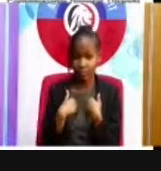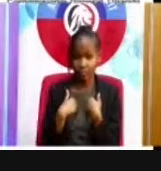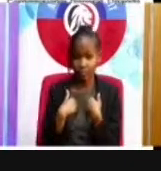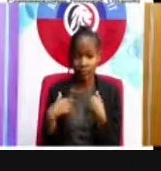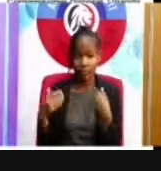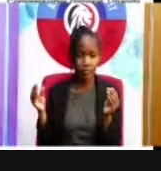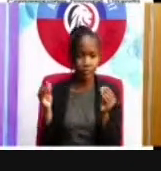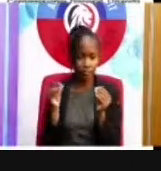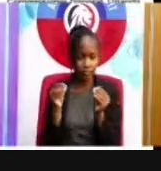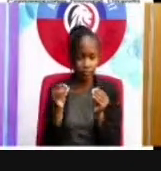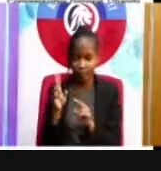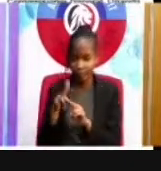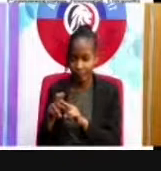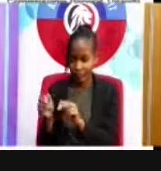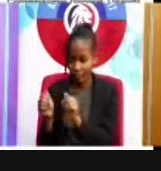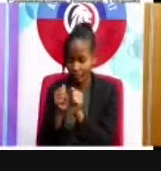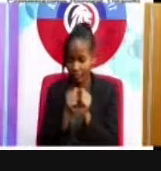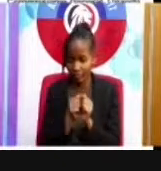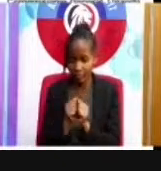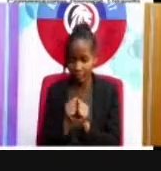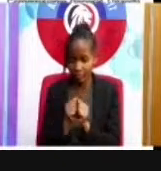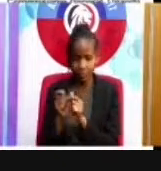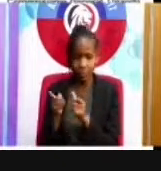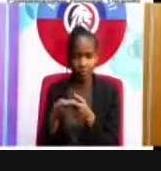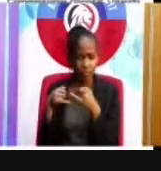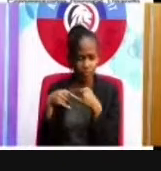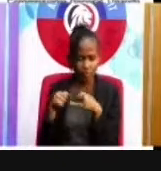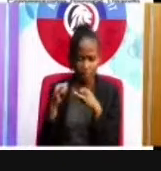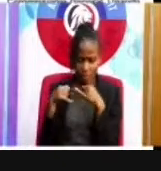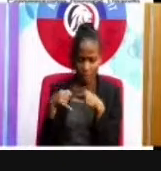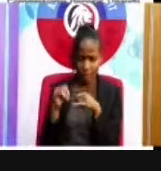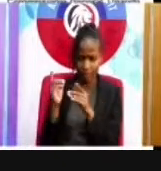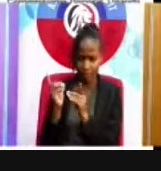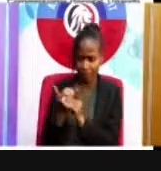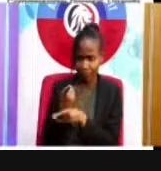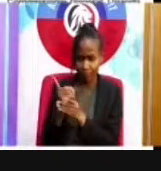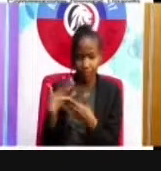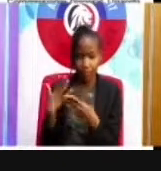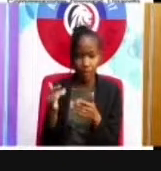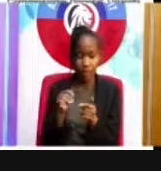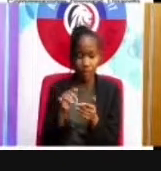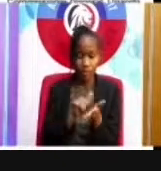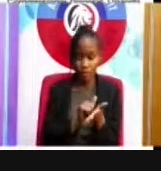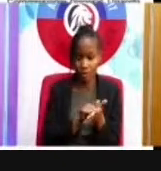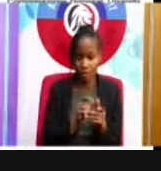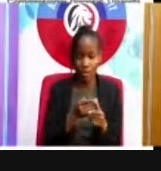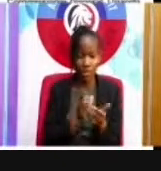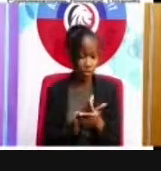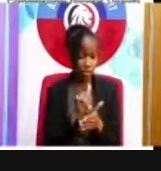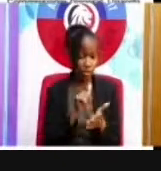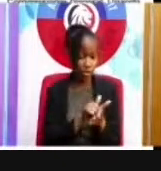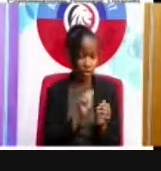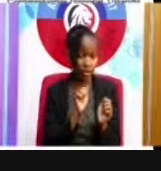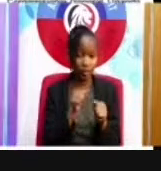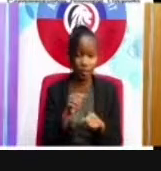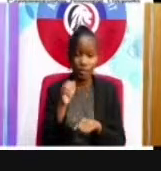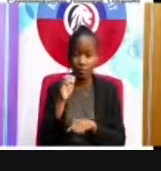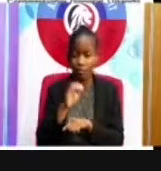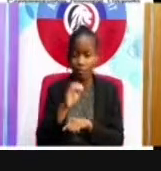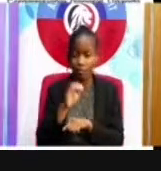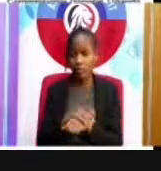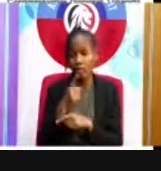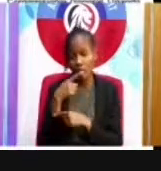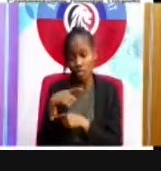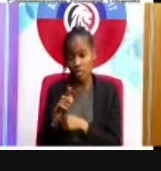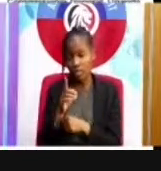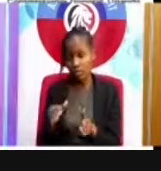and really looks at different elements to this to ensure that we get to the right number.